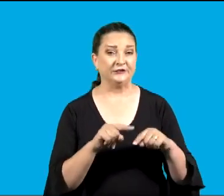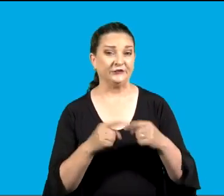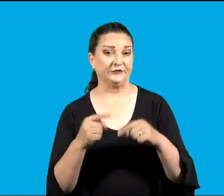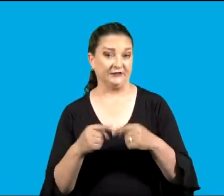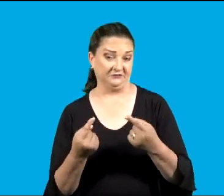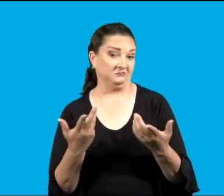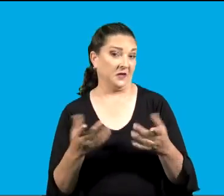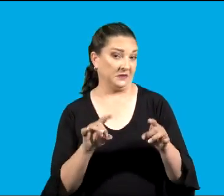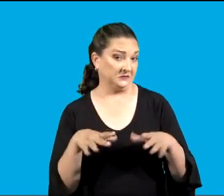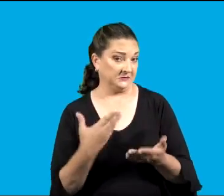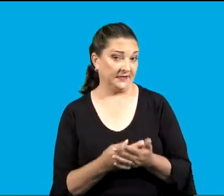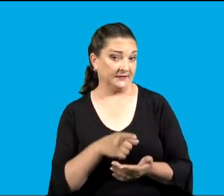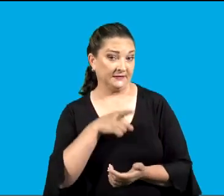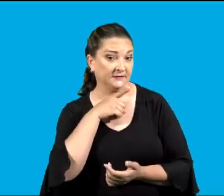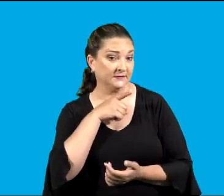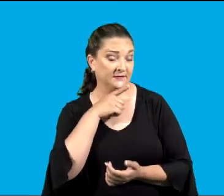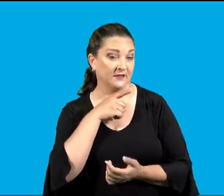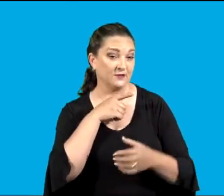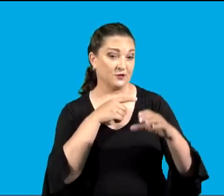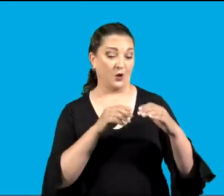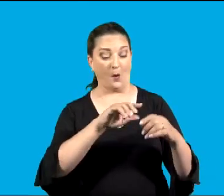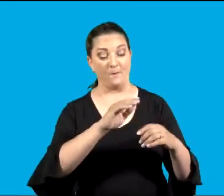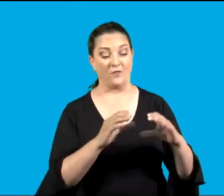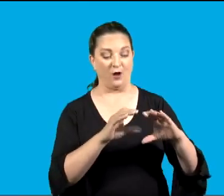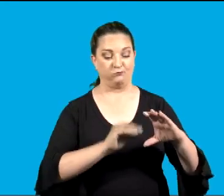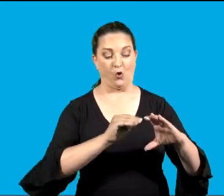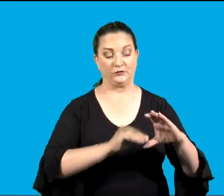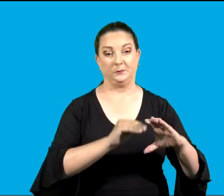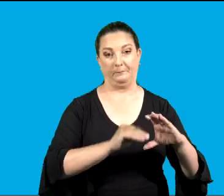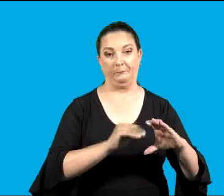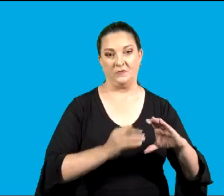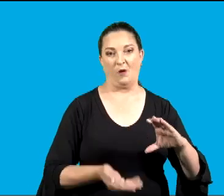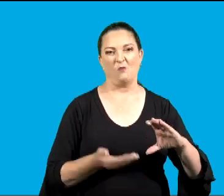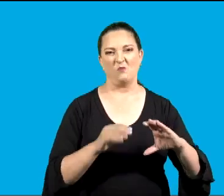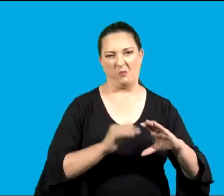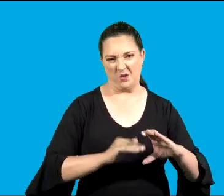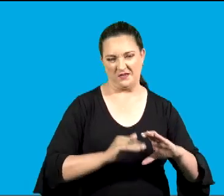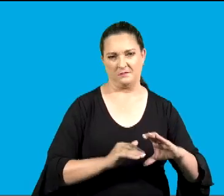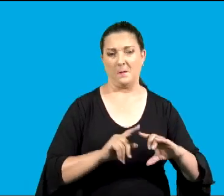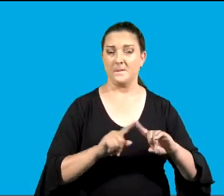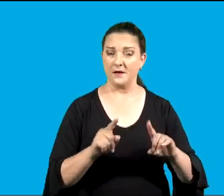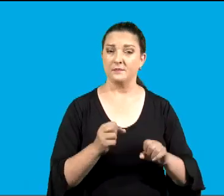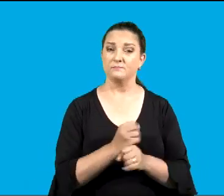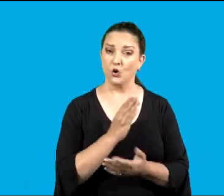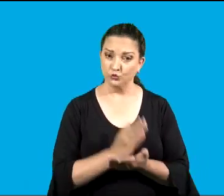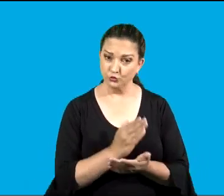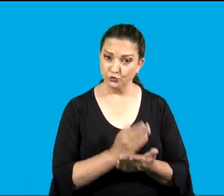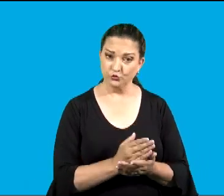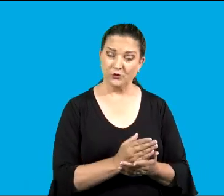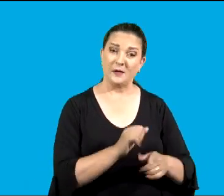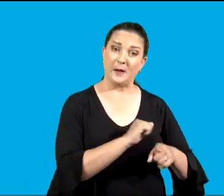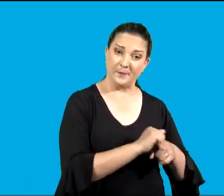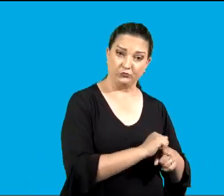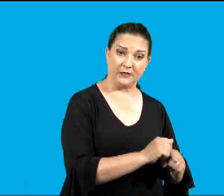in which the examiner can test you on how to complete the bottom part of your production cost statement. Make sure you are exposed